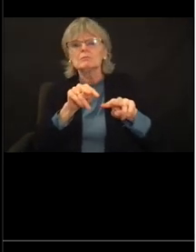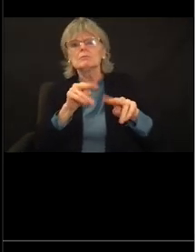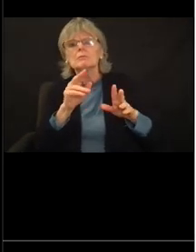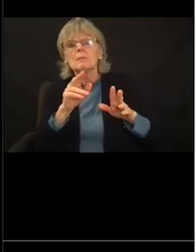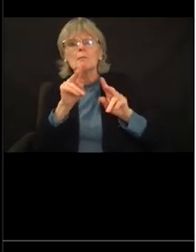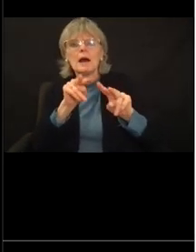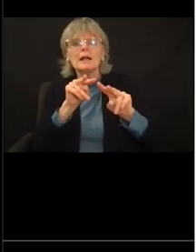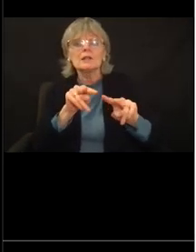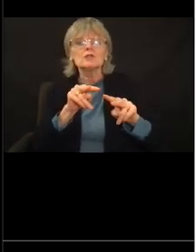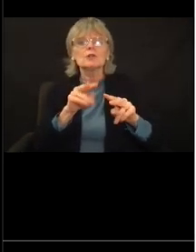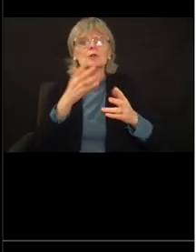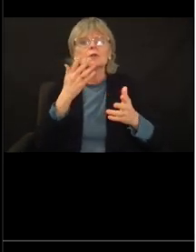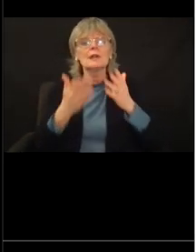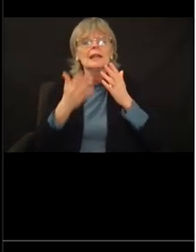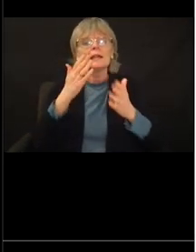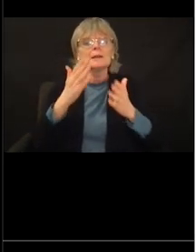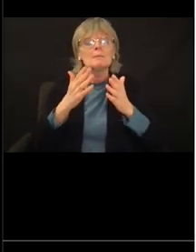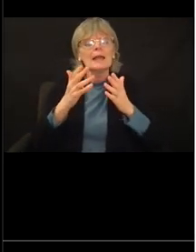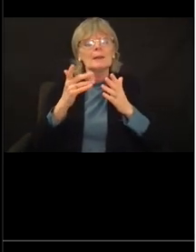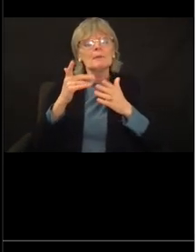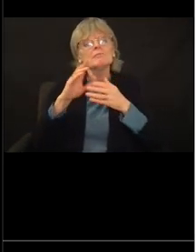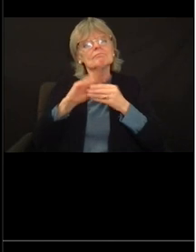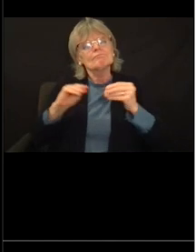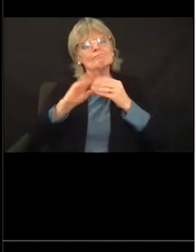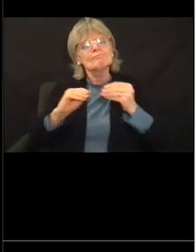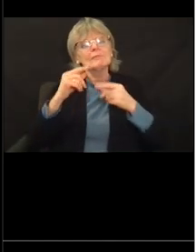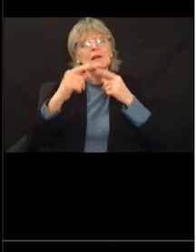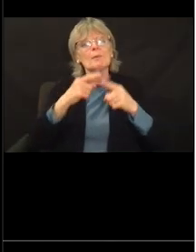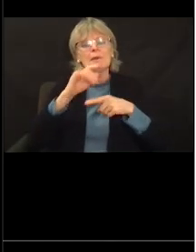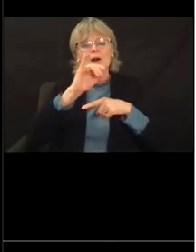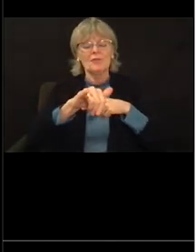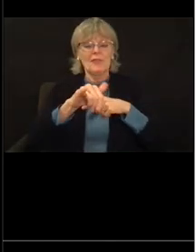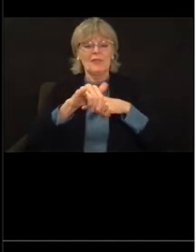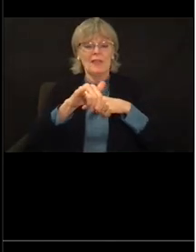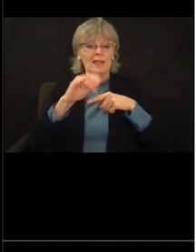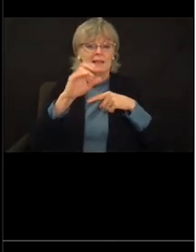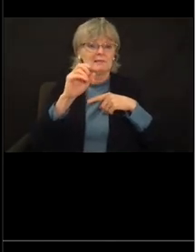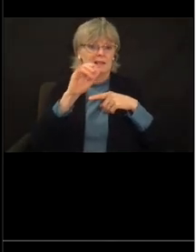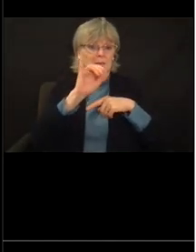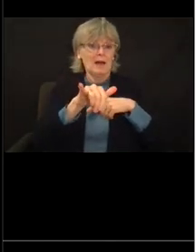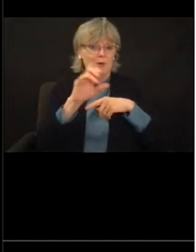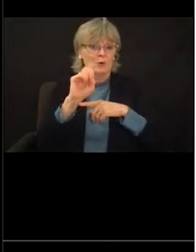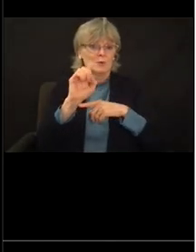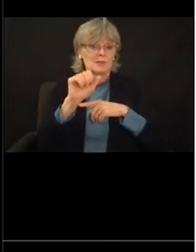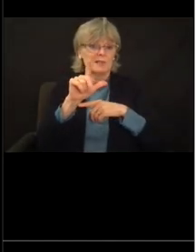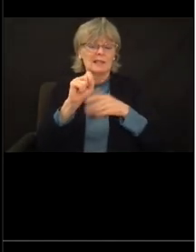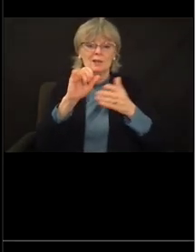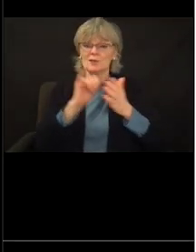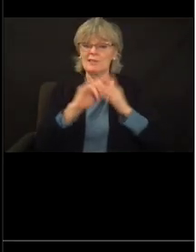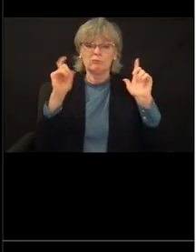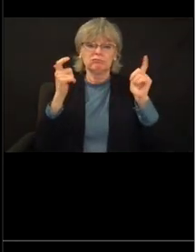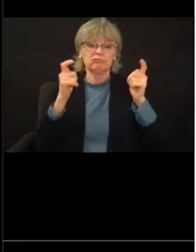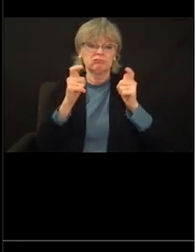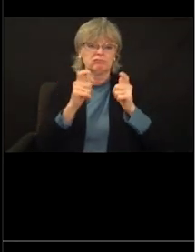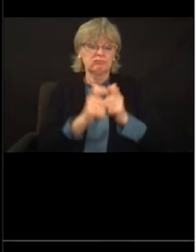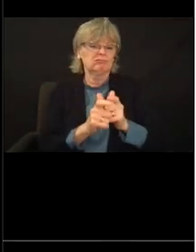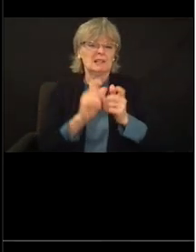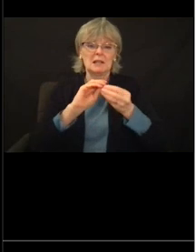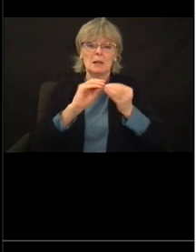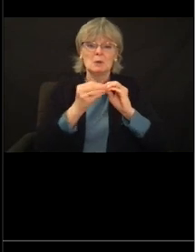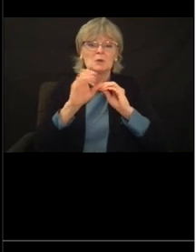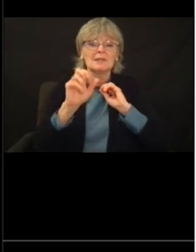and engage with people who are visiting to share about this very endangered species. So that was kind of a fun and exciting event that happened, and we